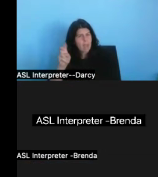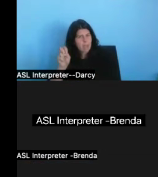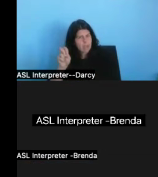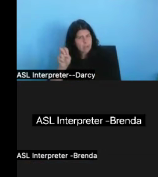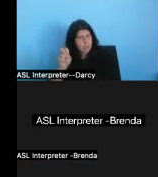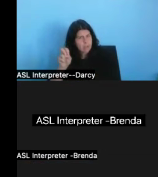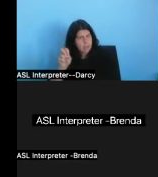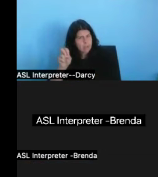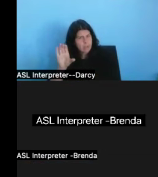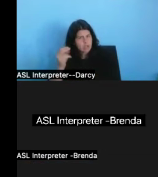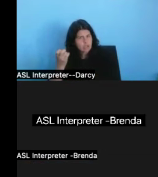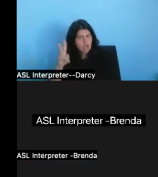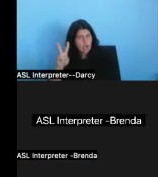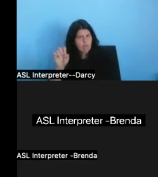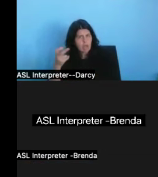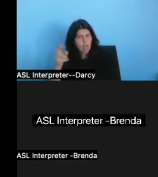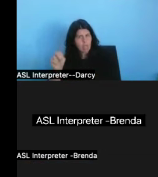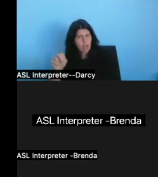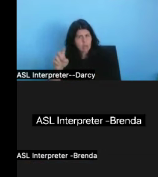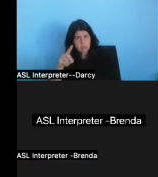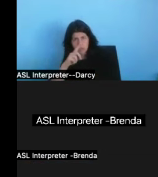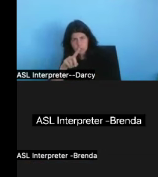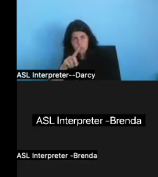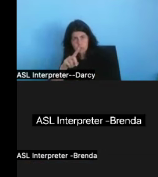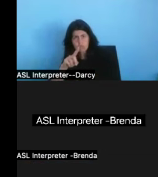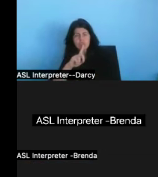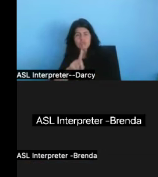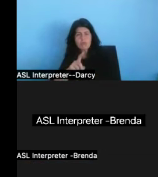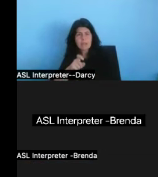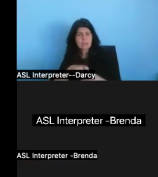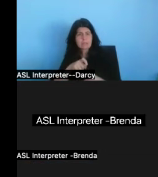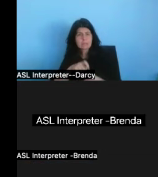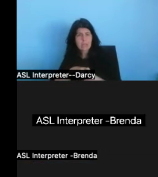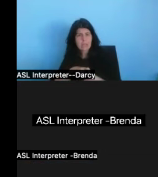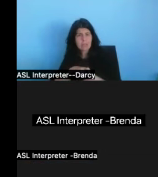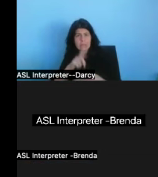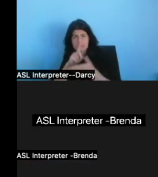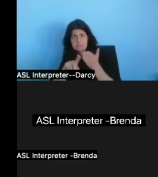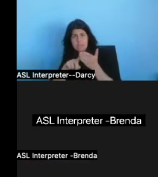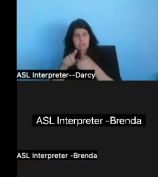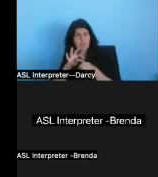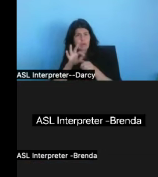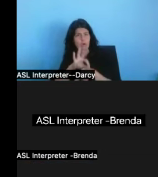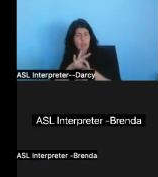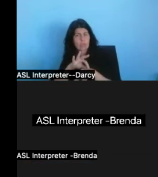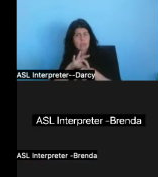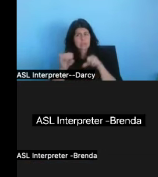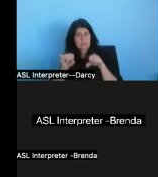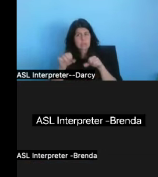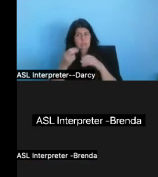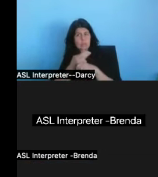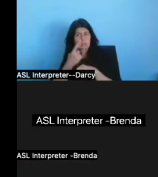of earthquakes that you use for the early warning system? I'm not, maybe that's for interest,